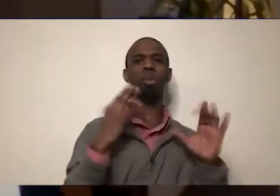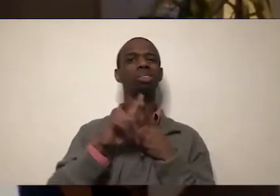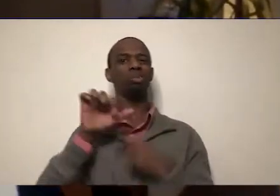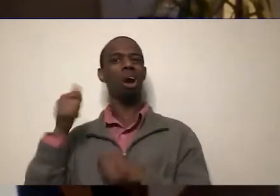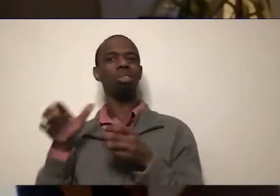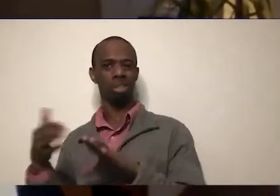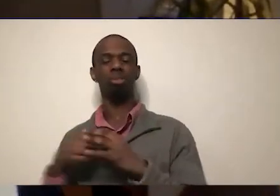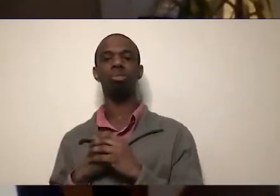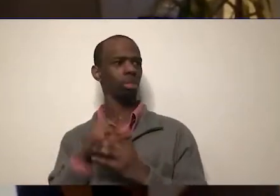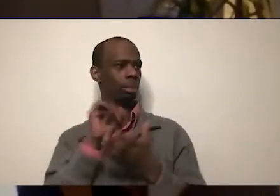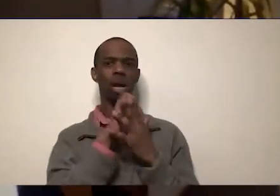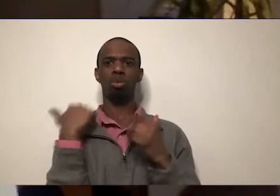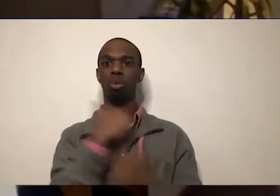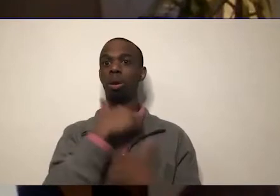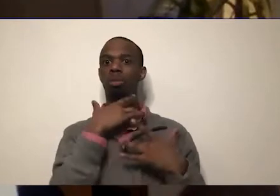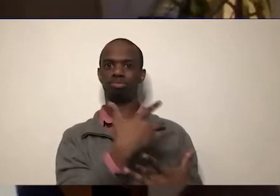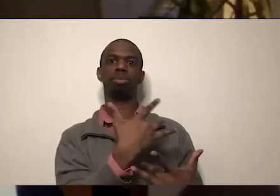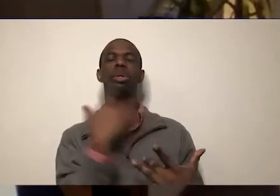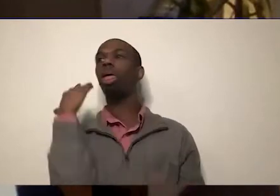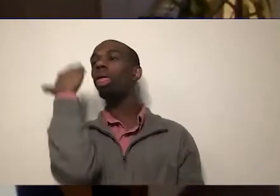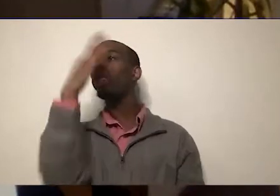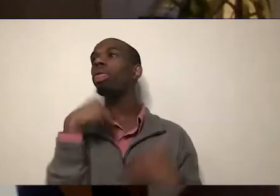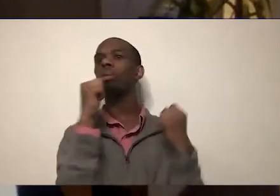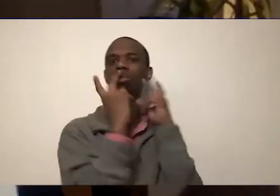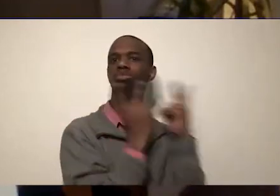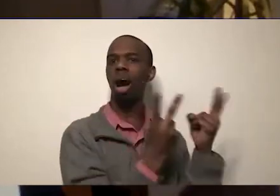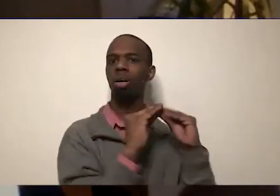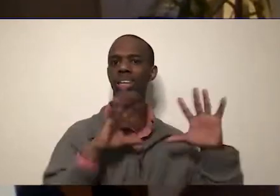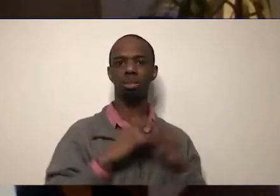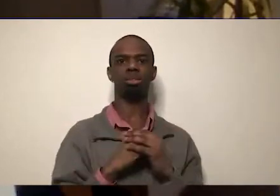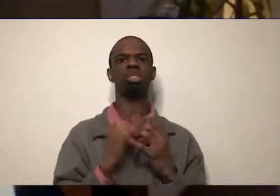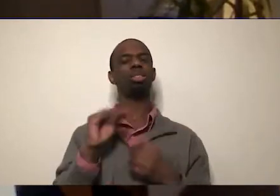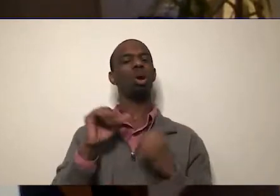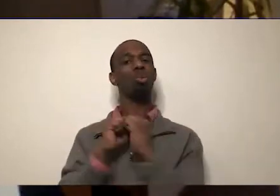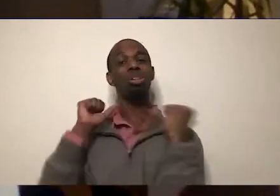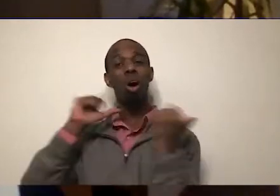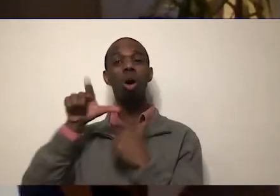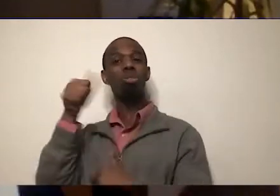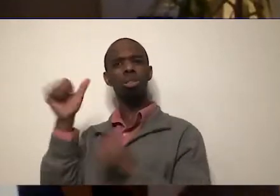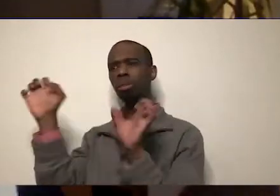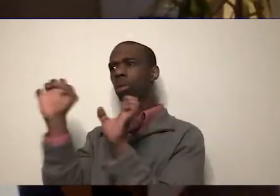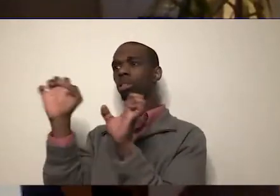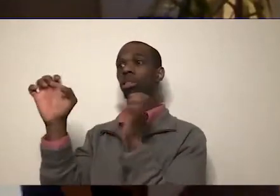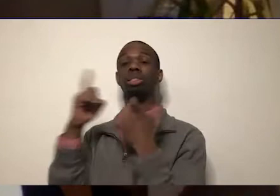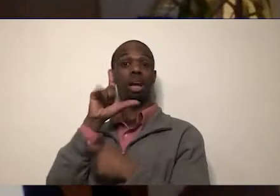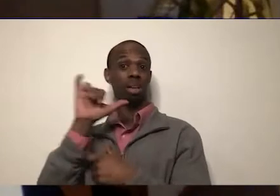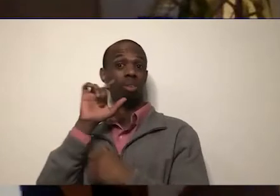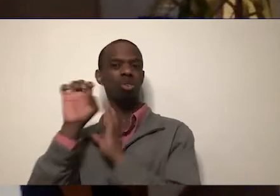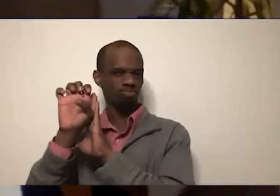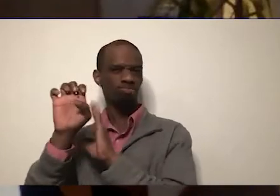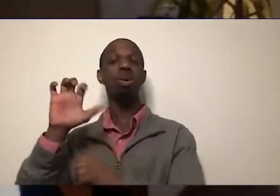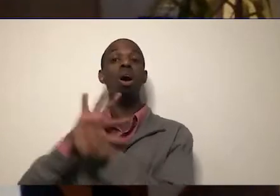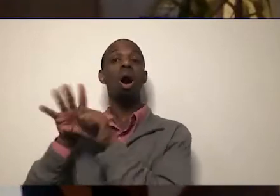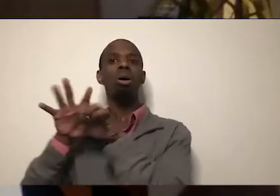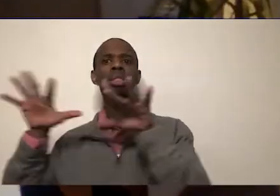with which we confronted the coronavirus. And I will add, we must also understand and address head-on their